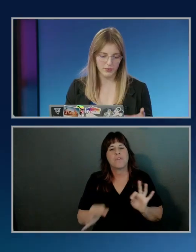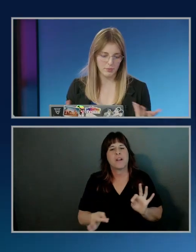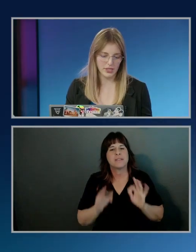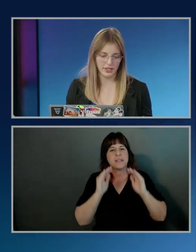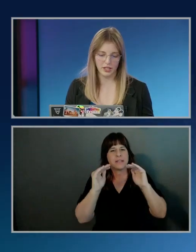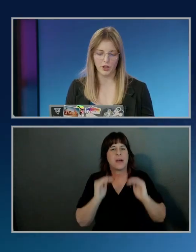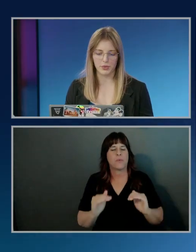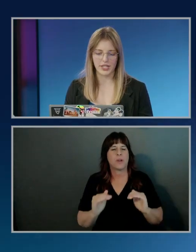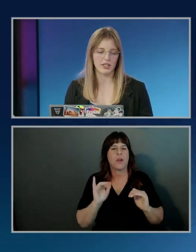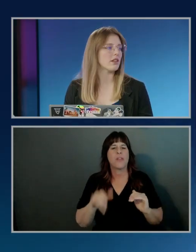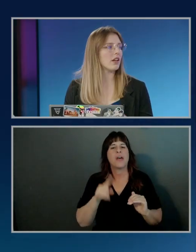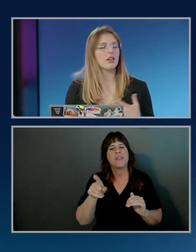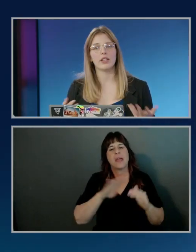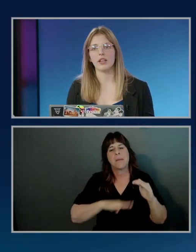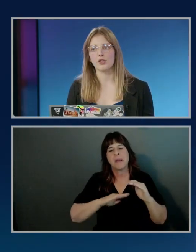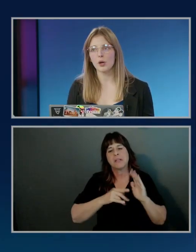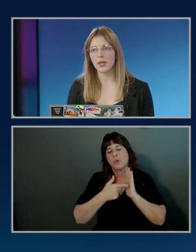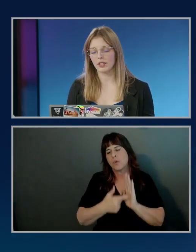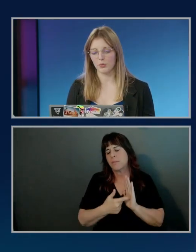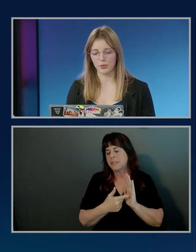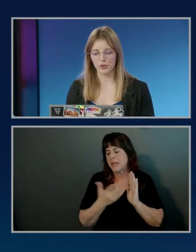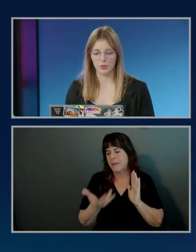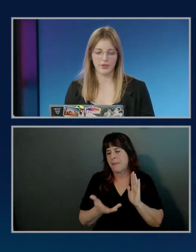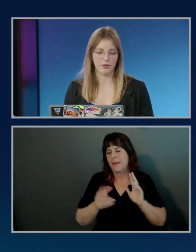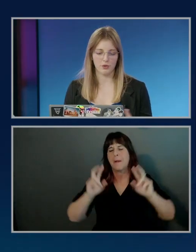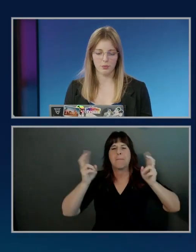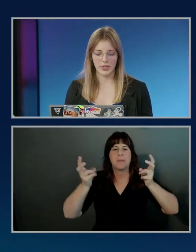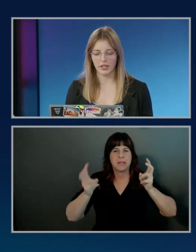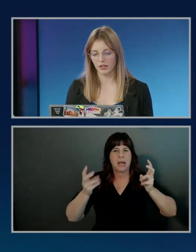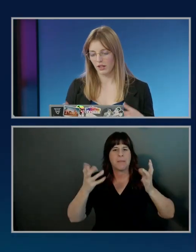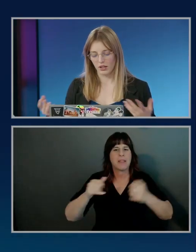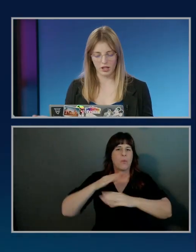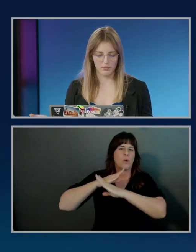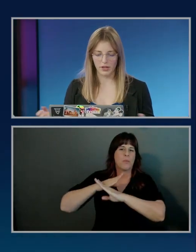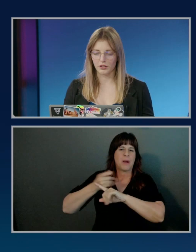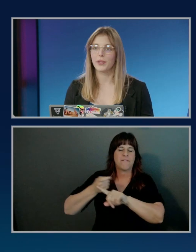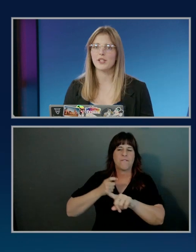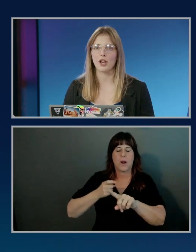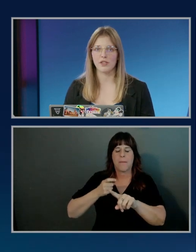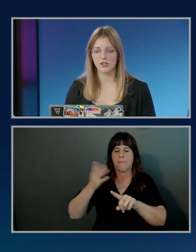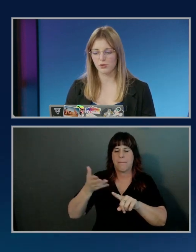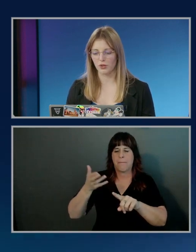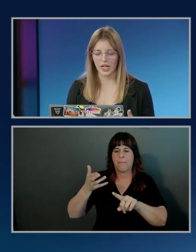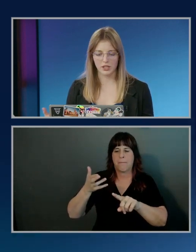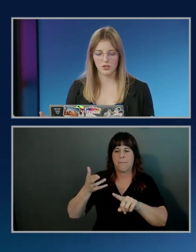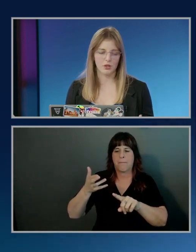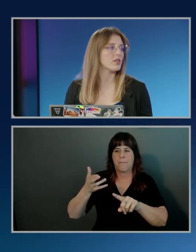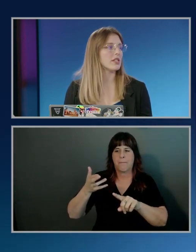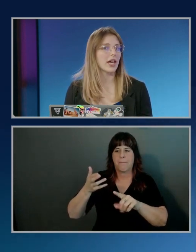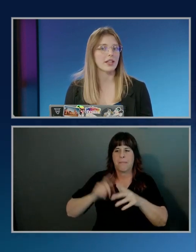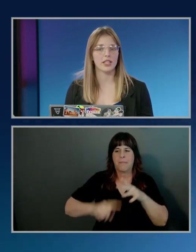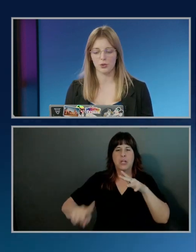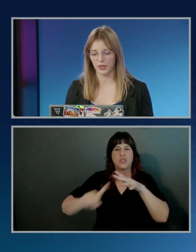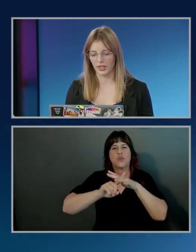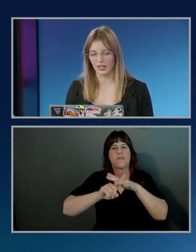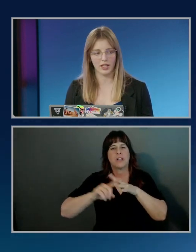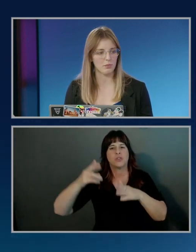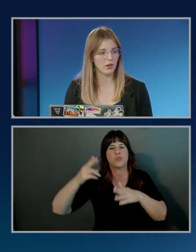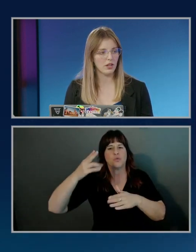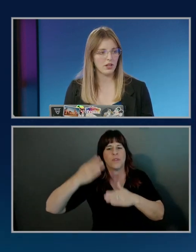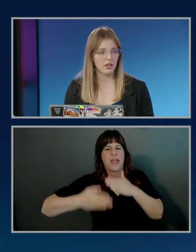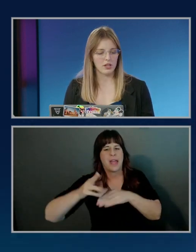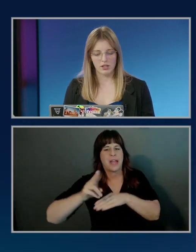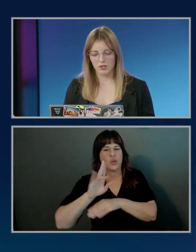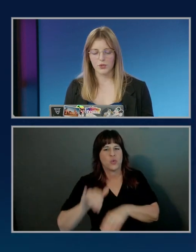where they basically represent the topic that we want to prevent from being ultimately surfaced to the end user who's interacting with the